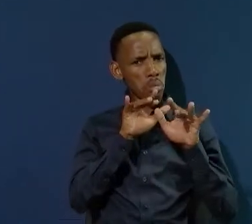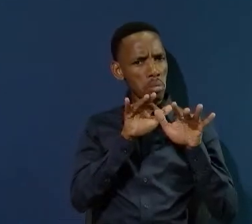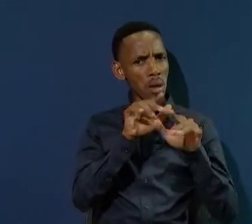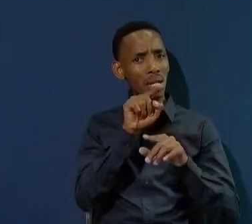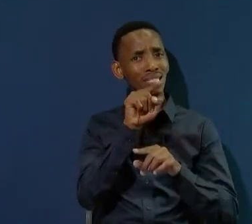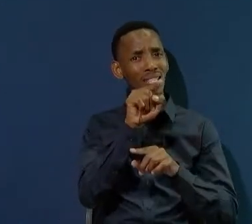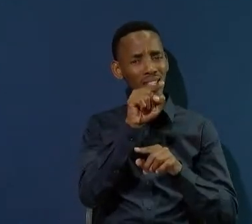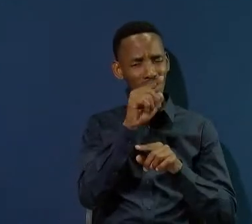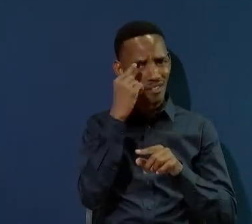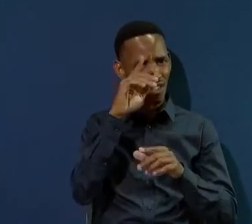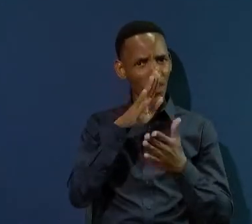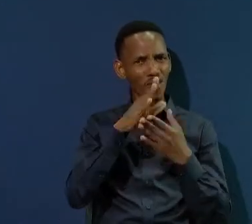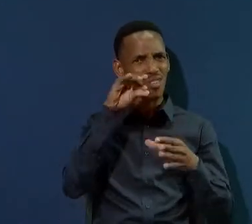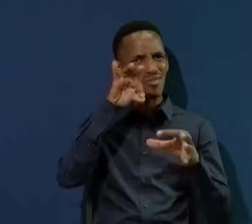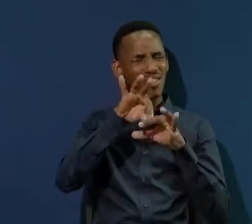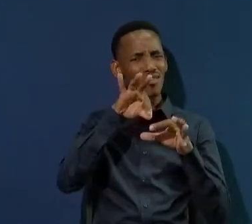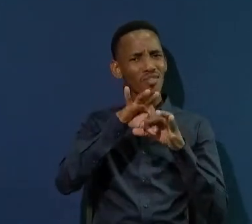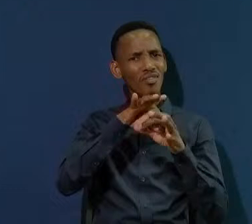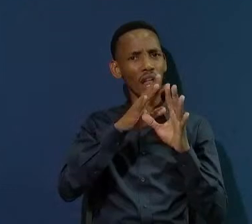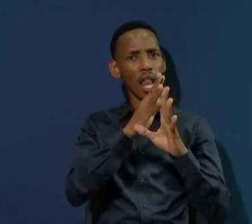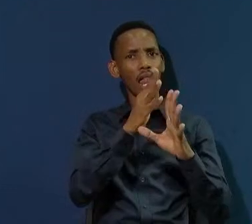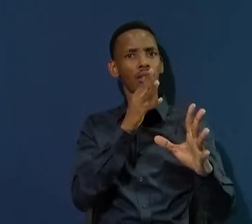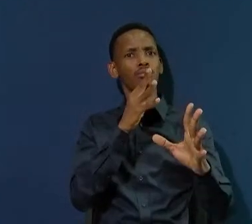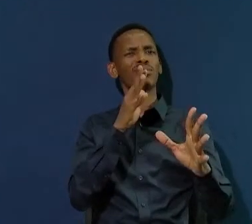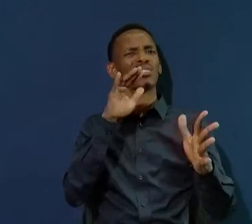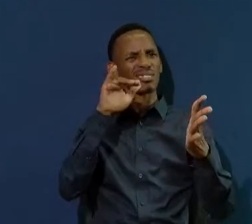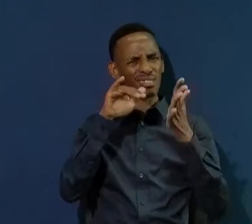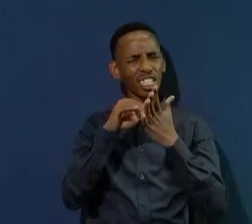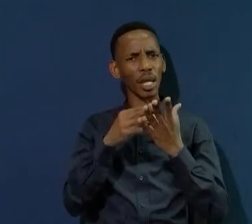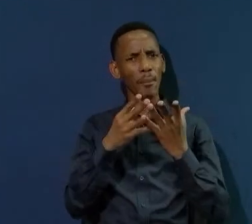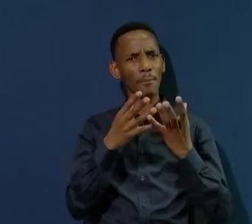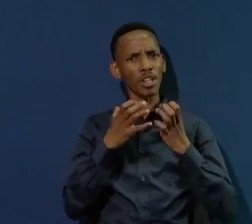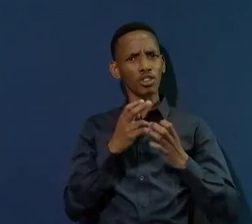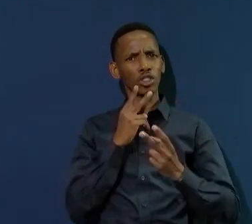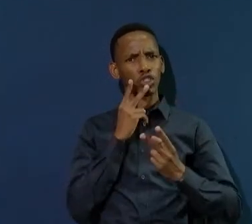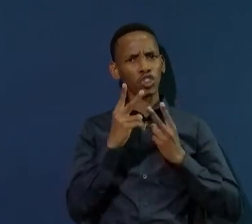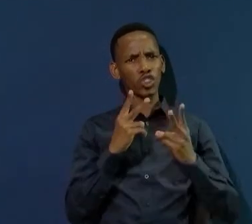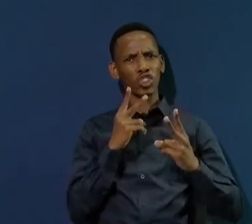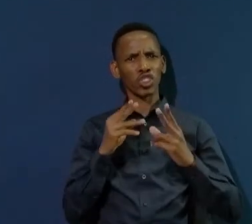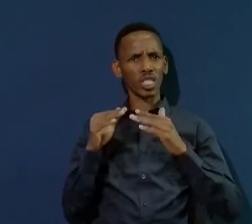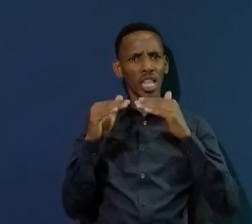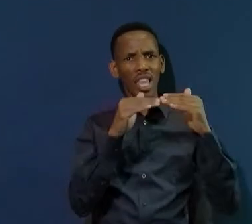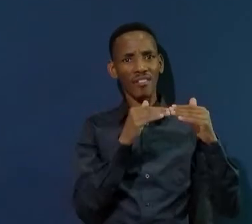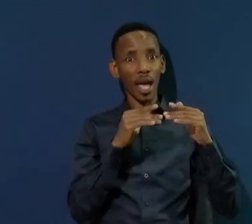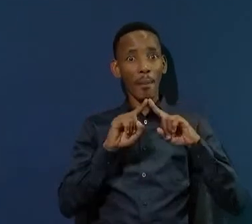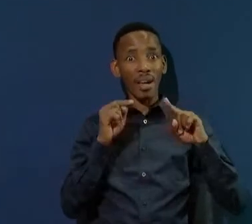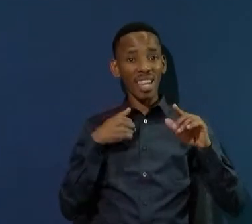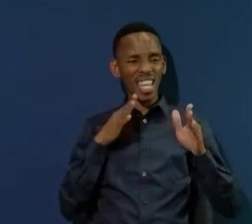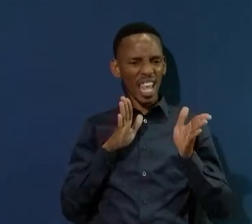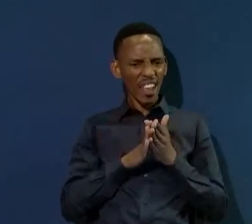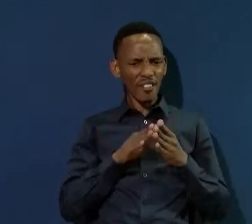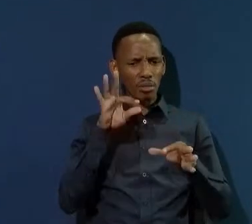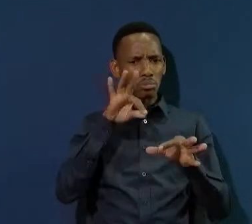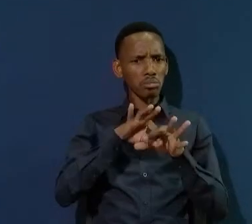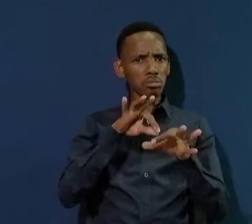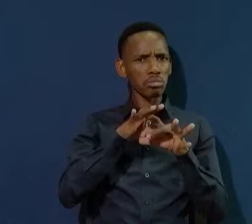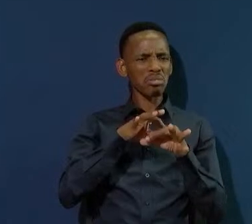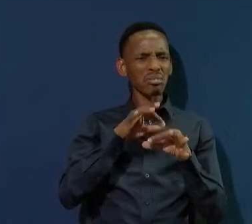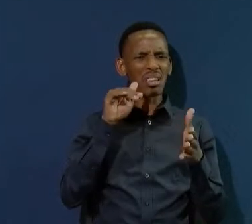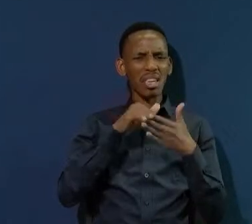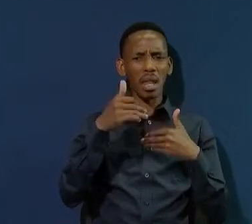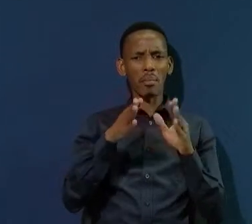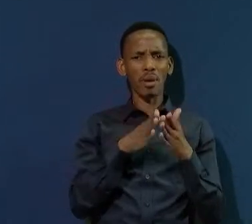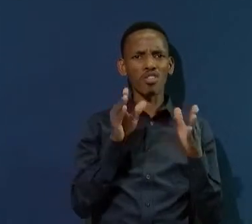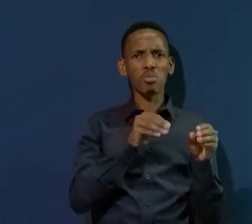and appreciate what is there, and they own the process, rather than bare after all le ganne go balla ko di polling